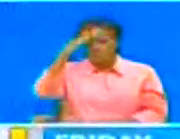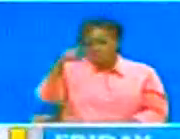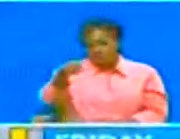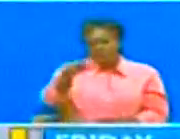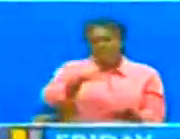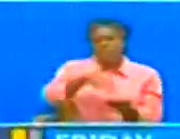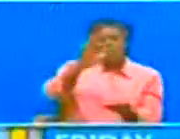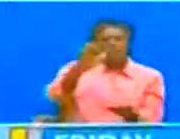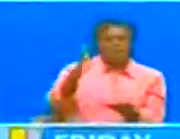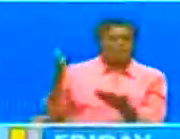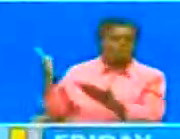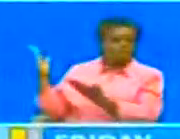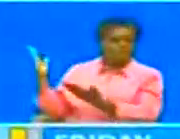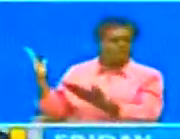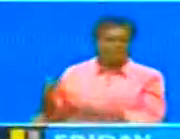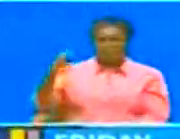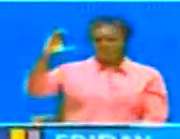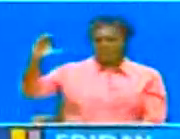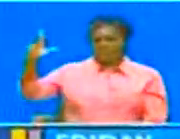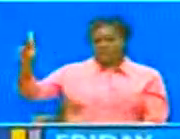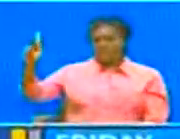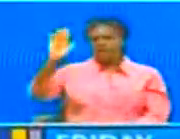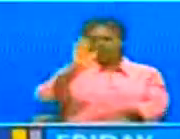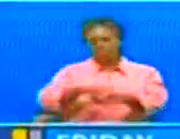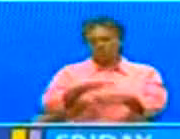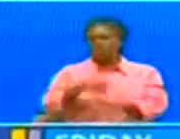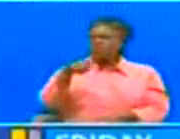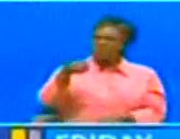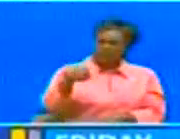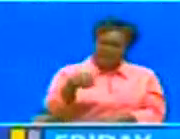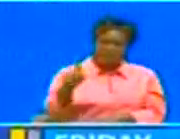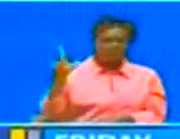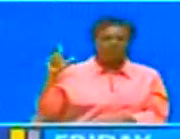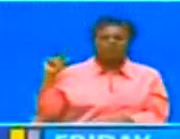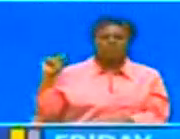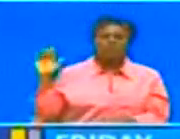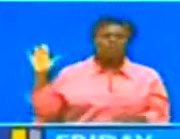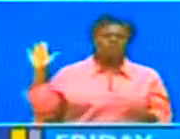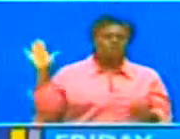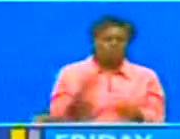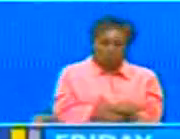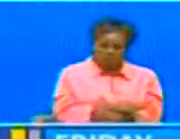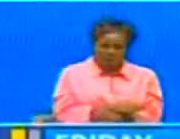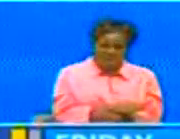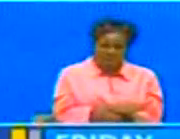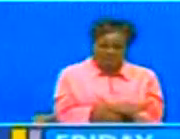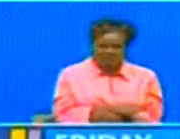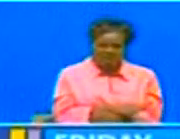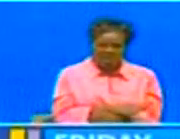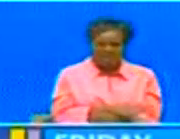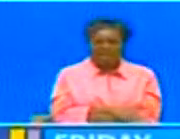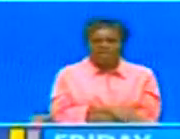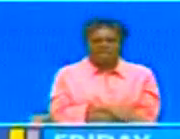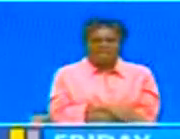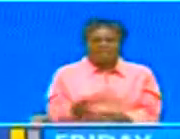lot about him. CK, it's great to have you. I mean, your Twitter already is a buzz. Oh. Our